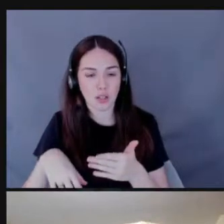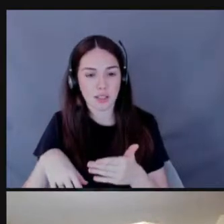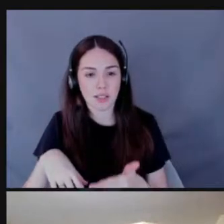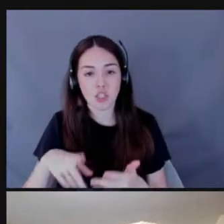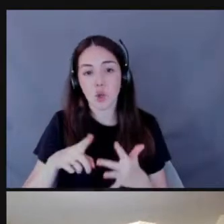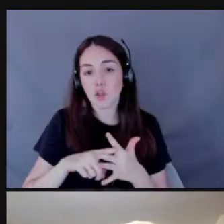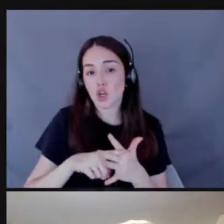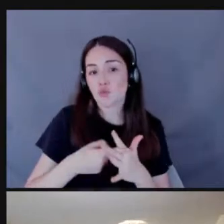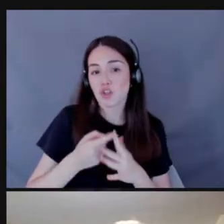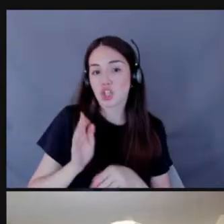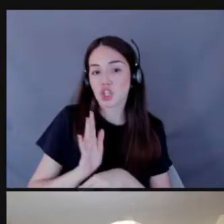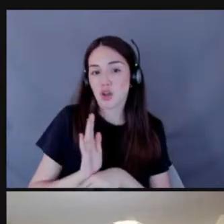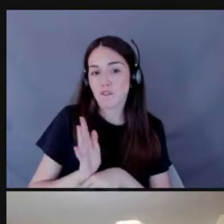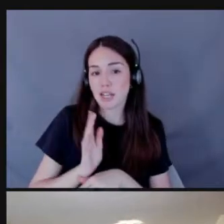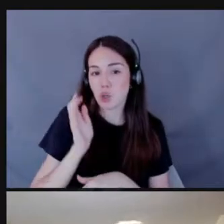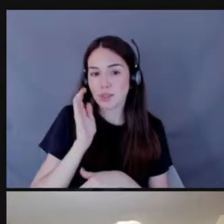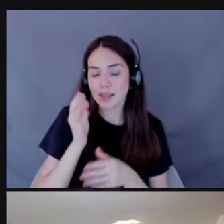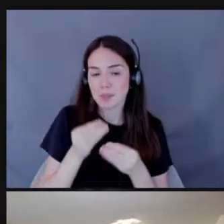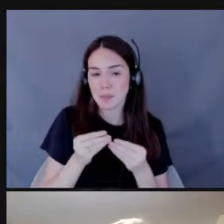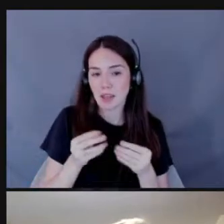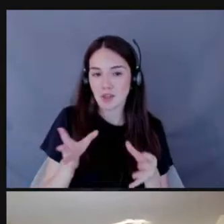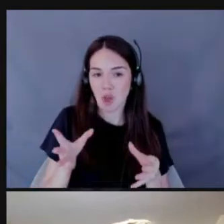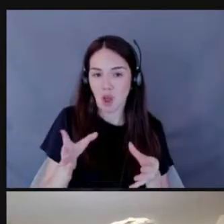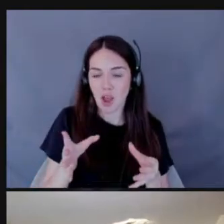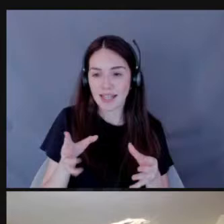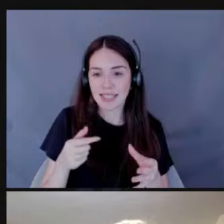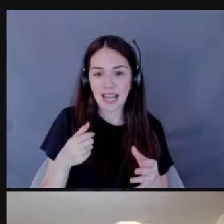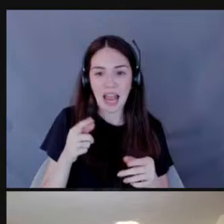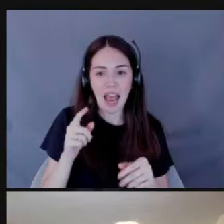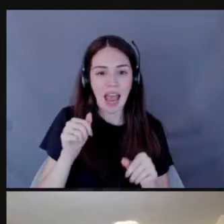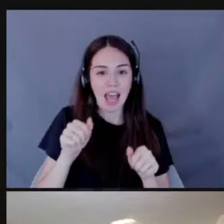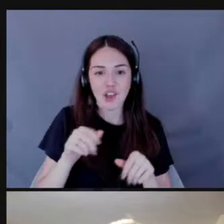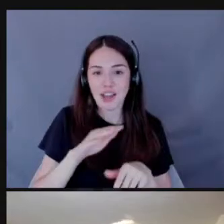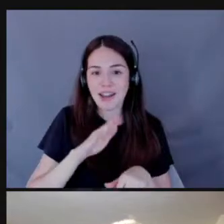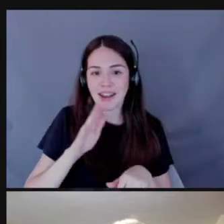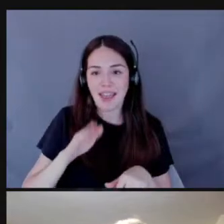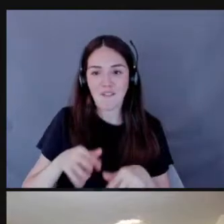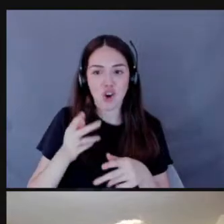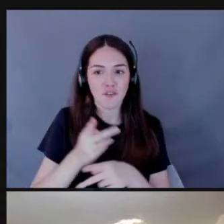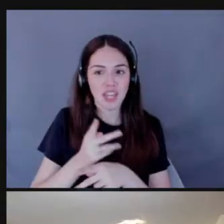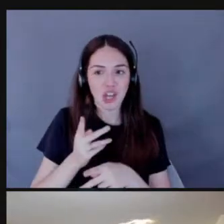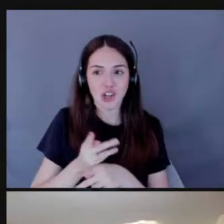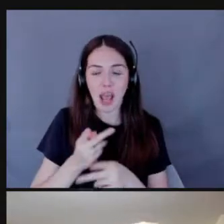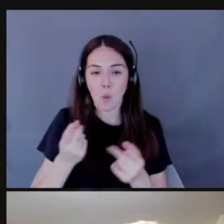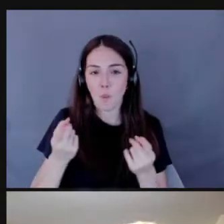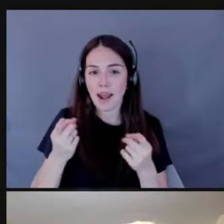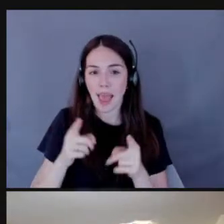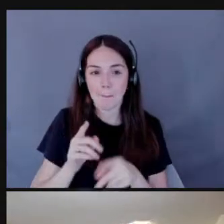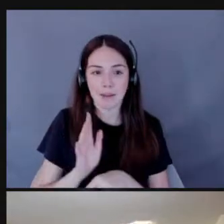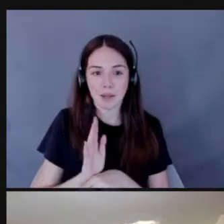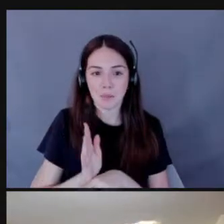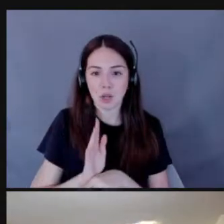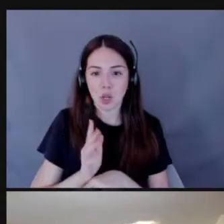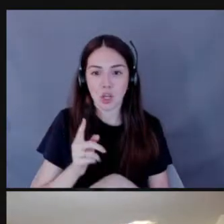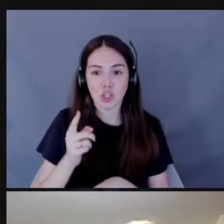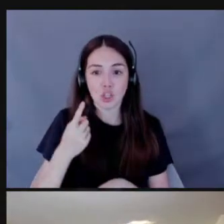video seems to have been lost. I've never been able to determine what actually happened to it. And so anyone who has ever looked at